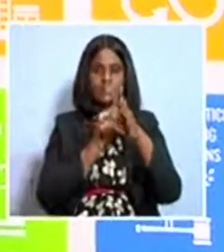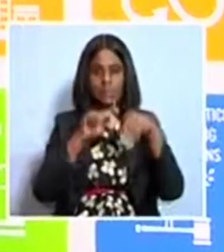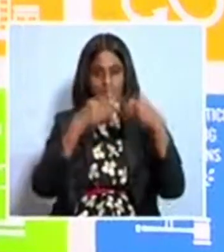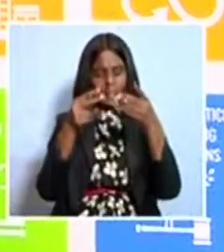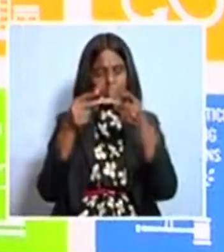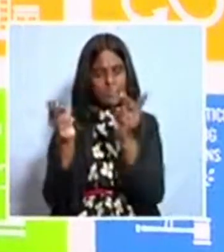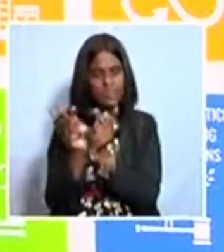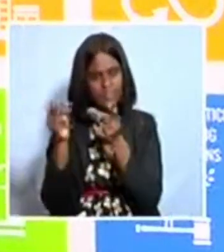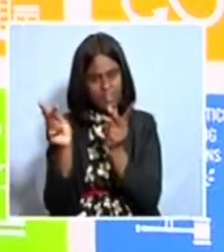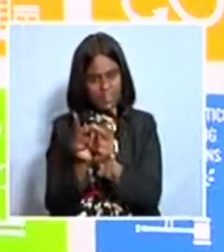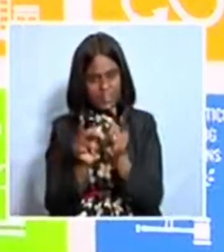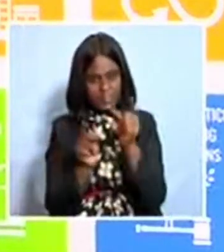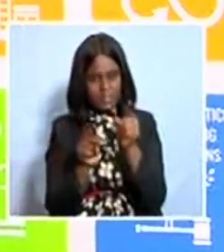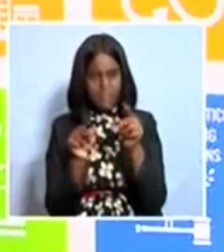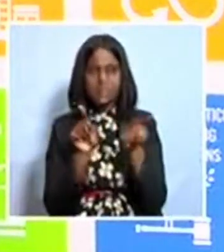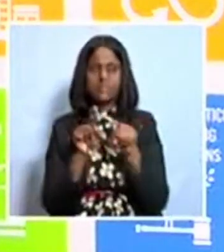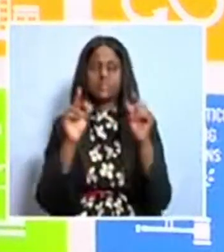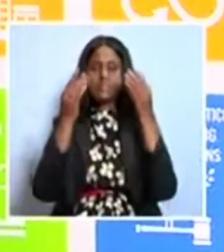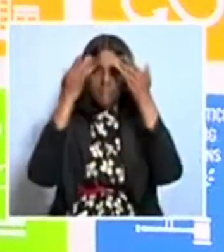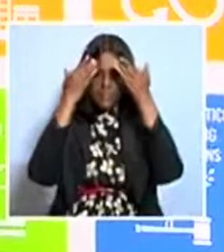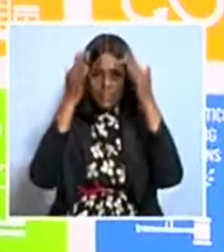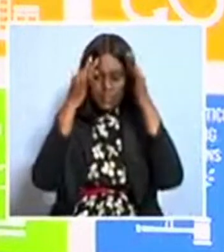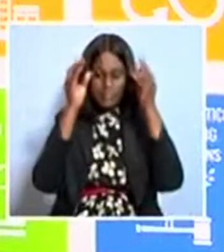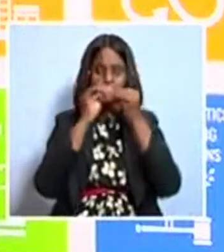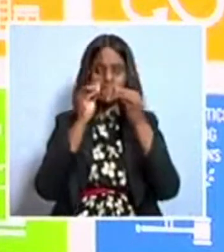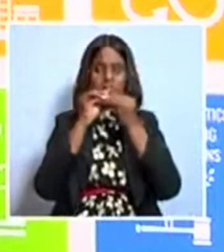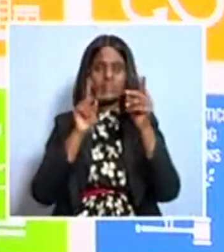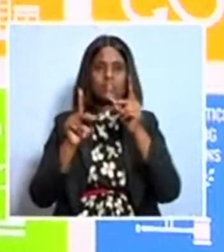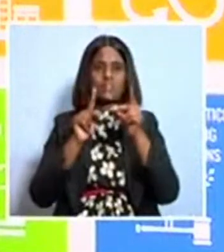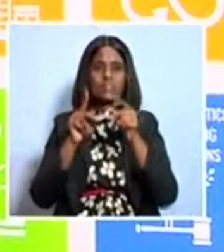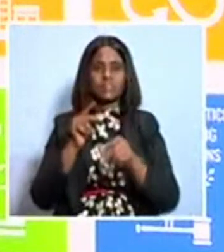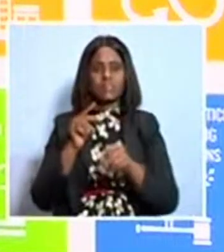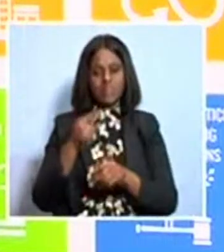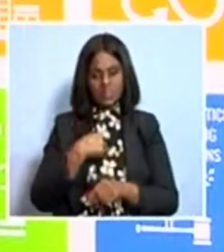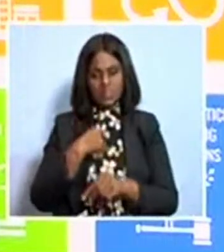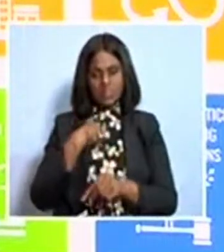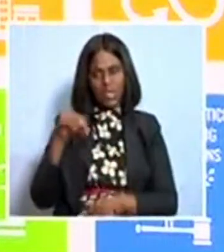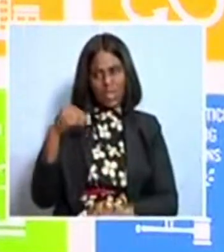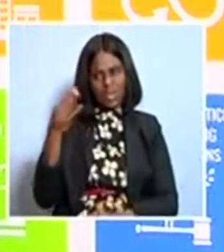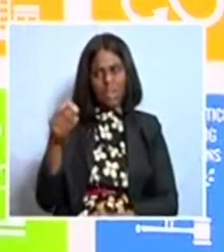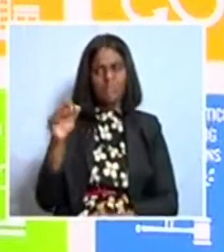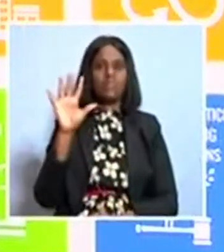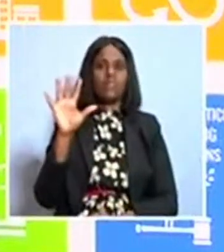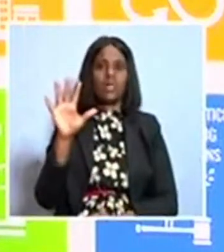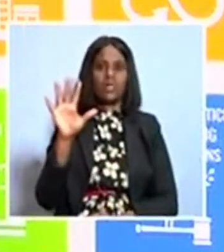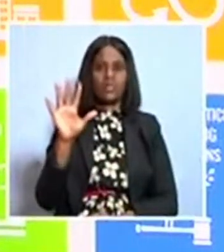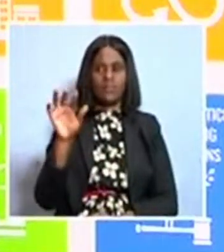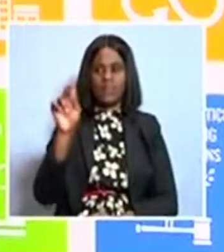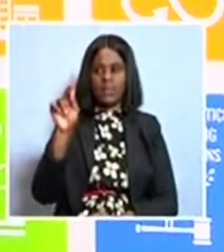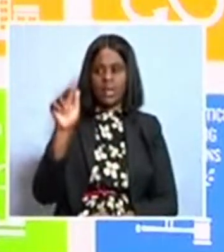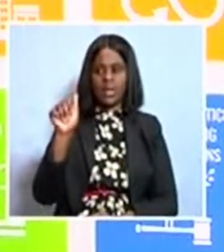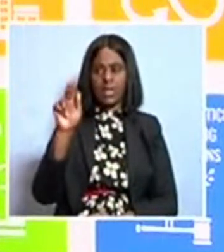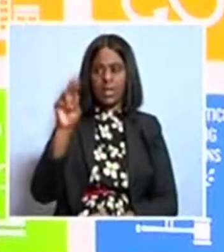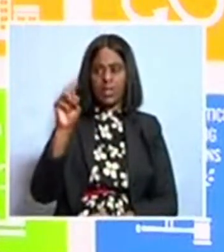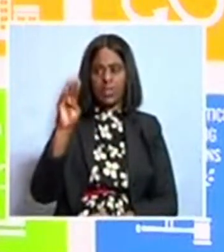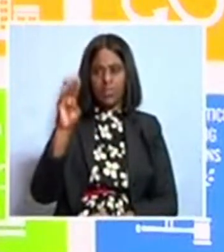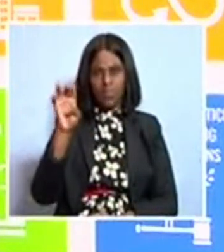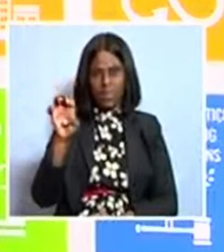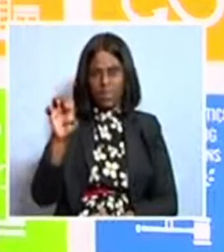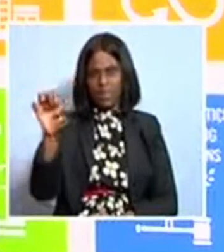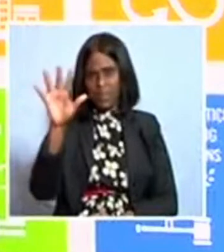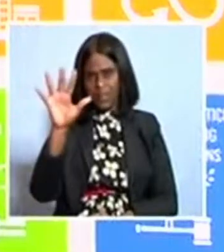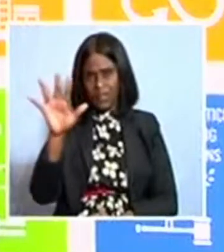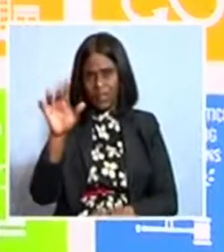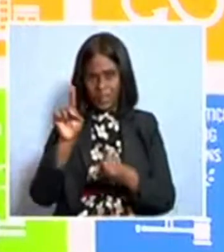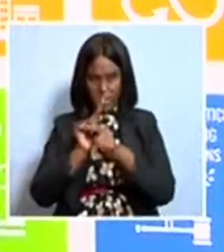locations and we sensitized the people. In Kaumbe constituency, I think I was allocated five towers, and I did